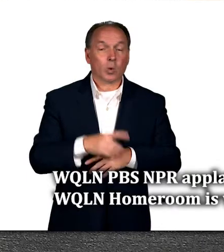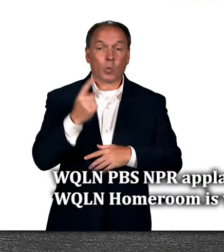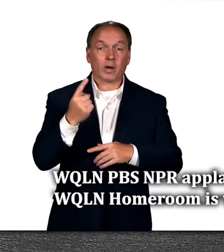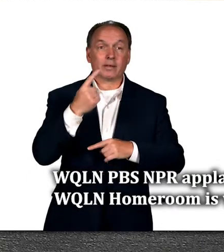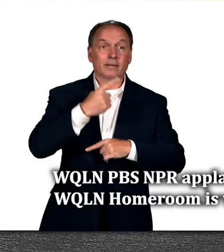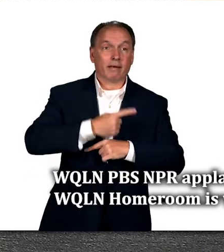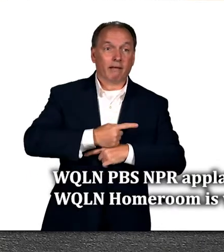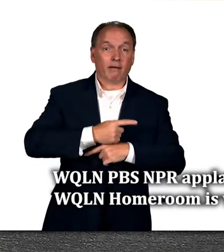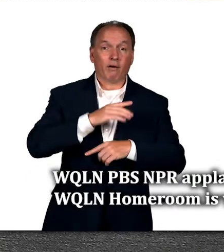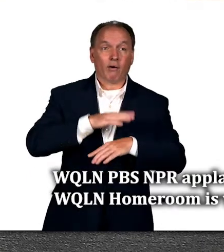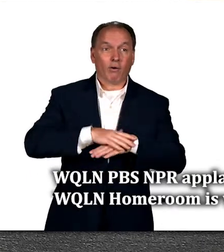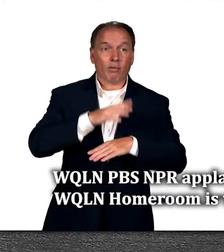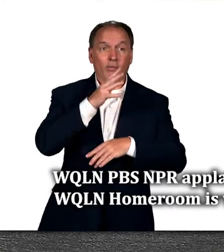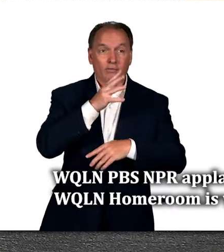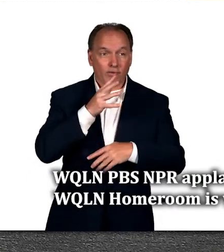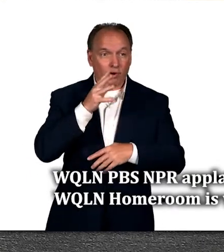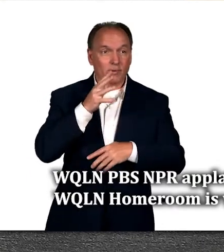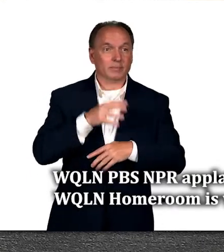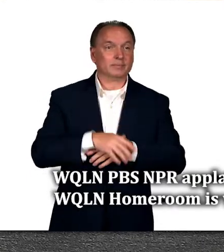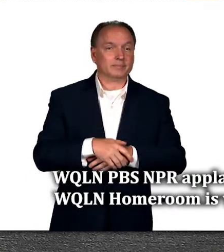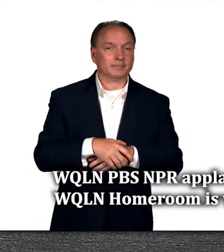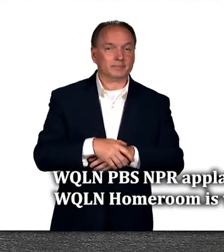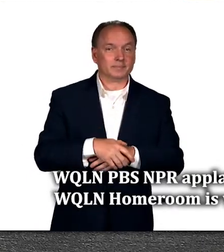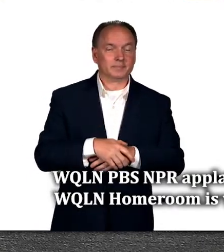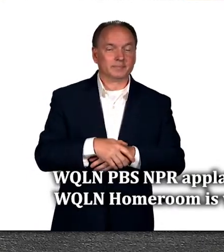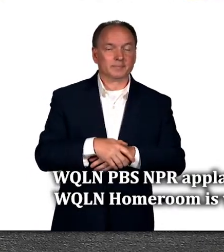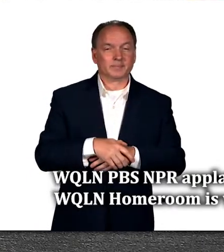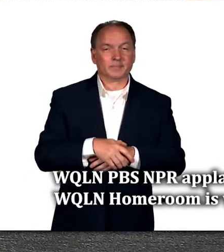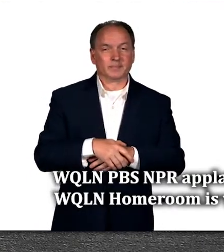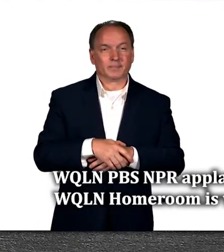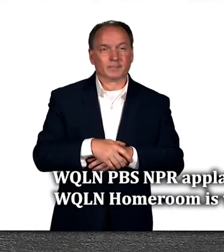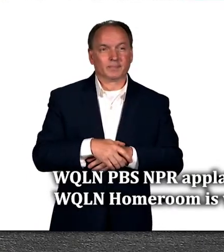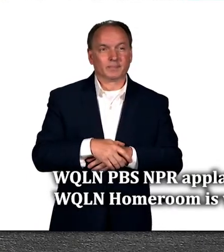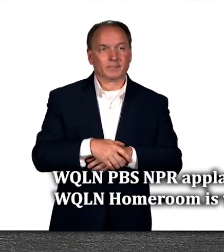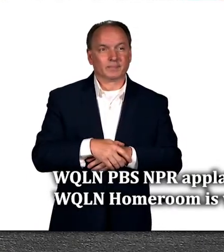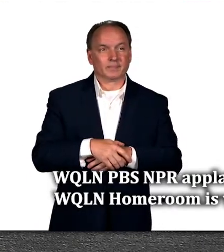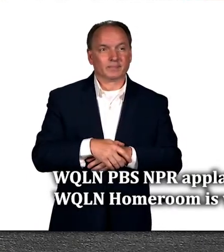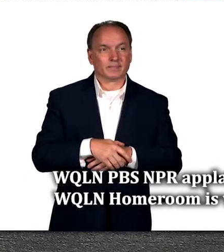A Day on the Farm.